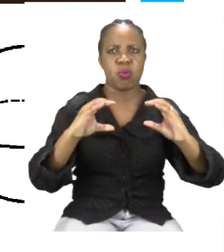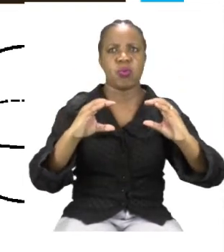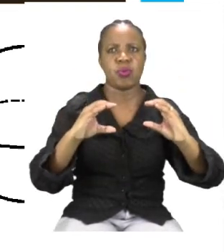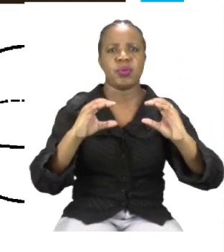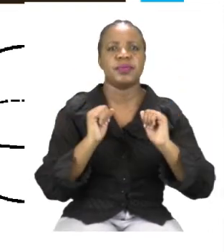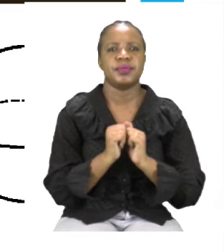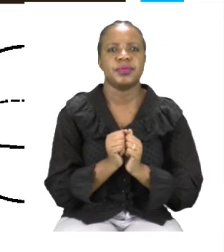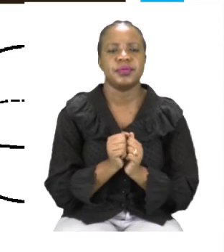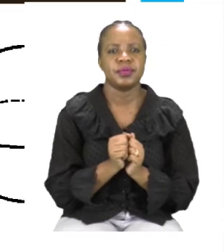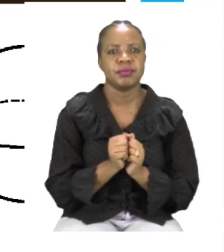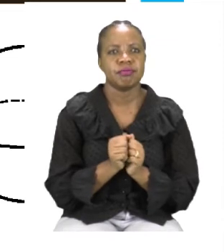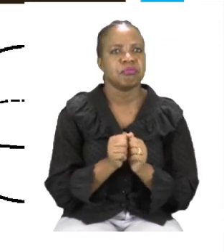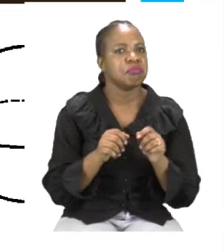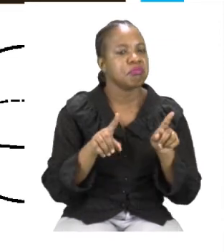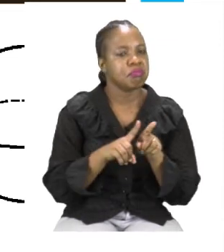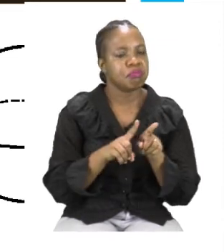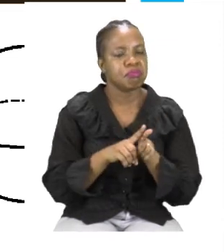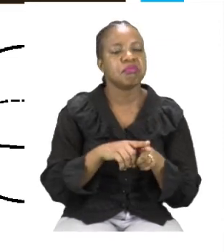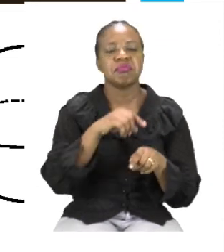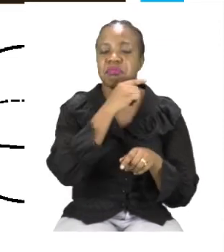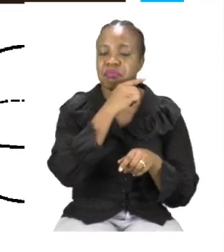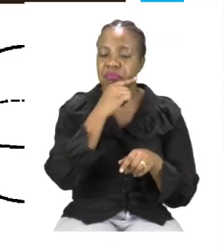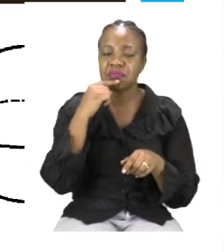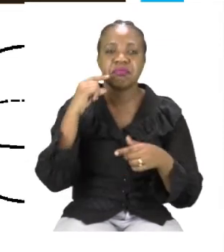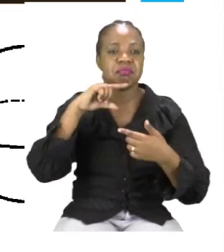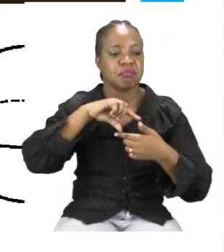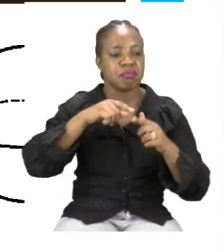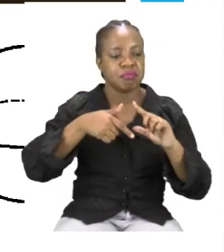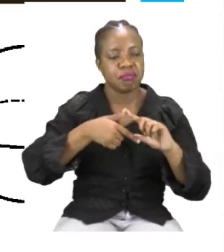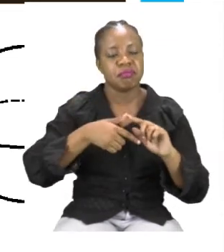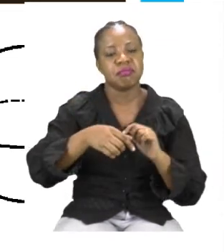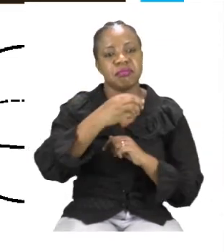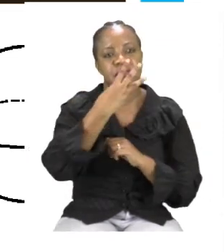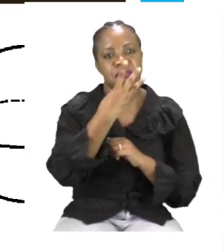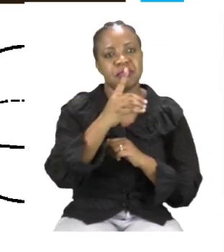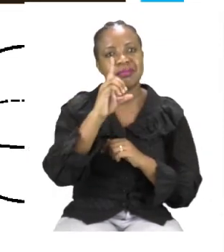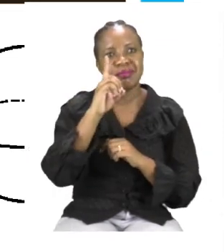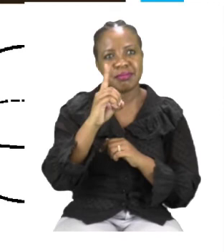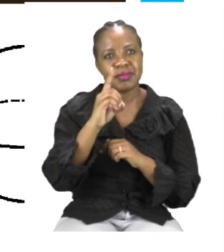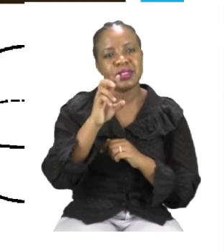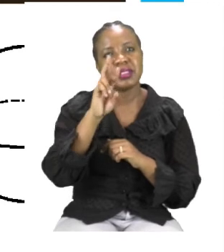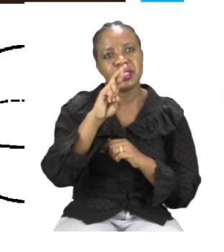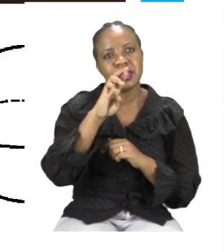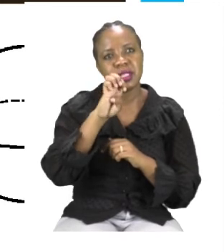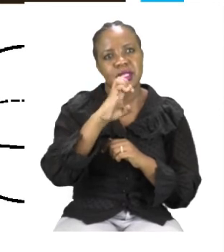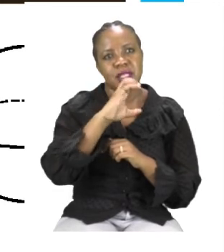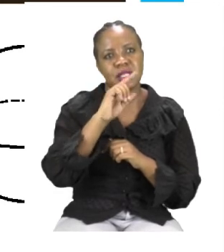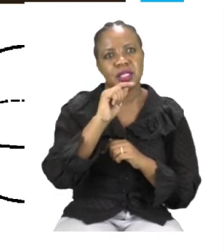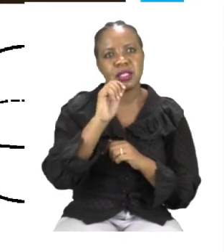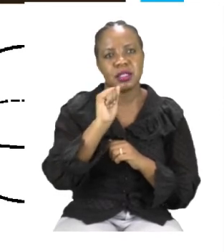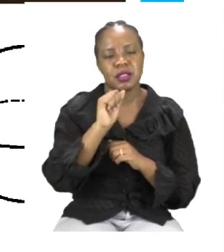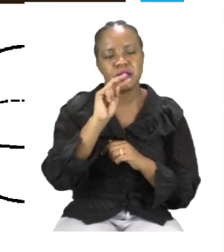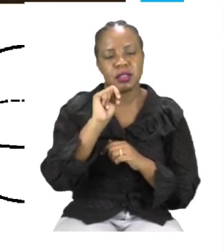a triangular prism. Or something that we use every day at school, a book. So